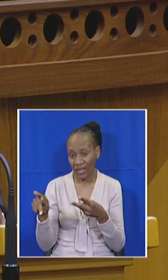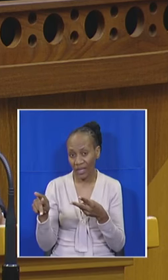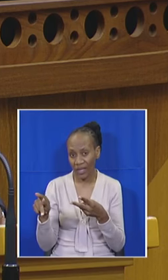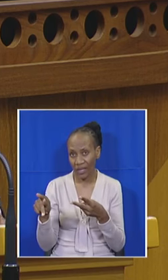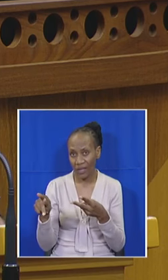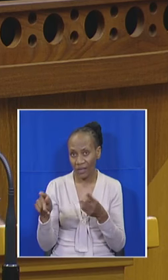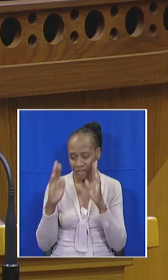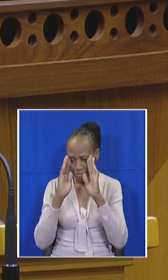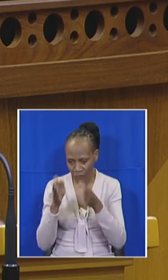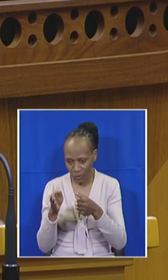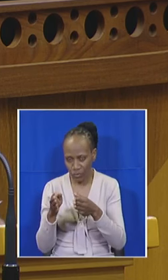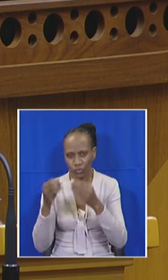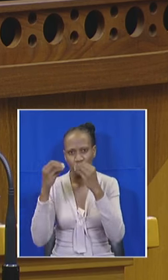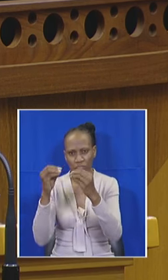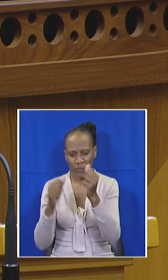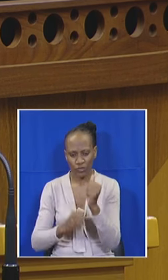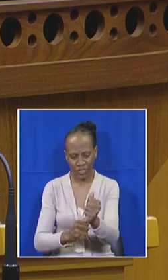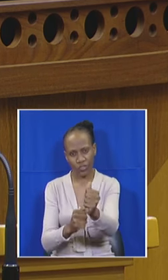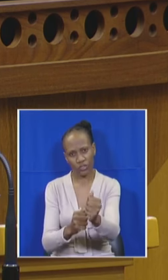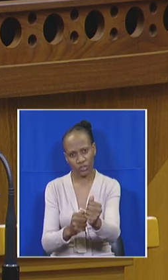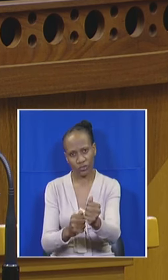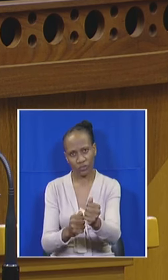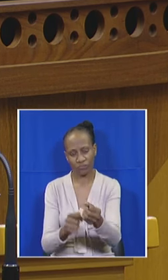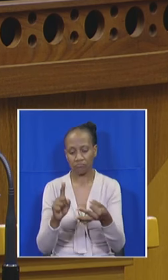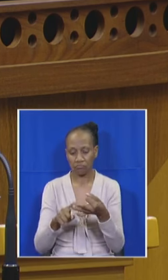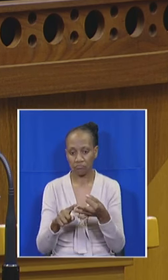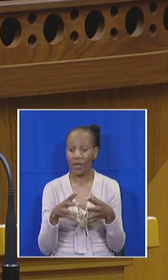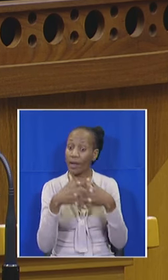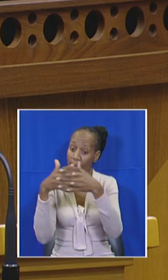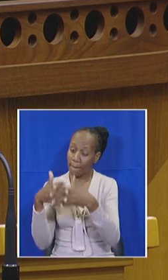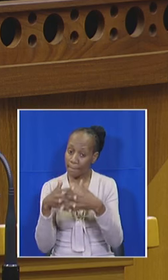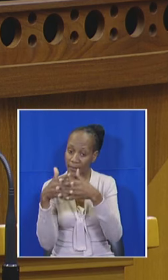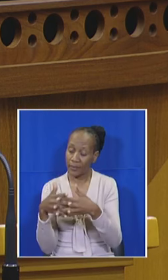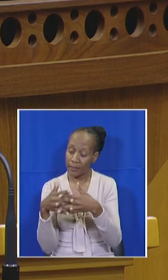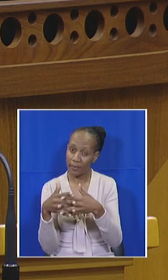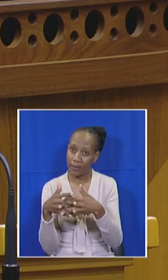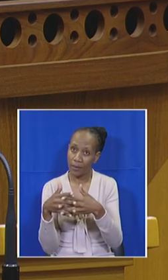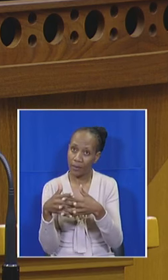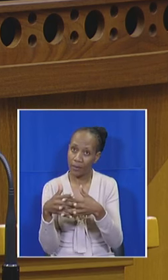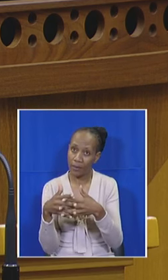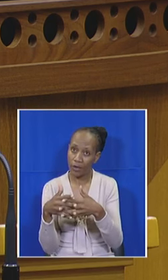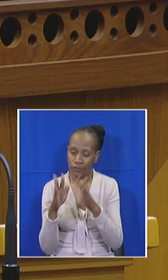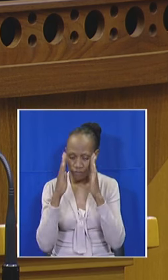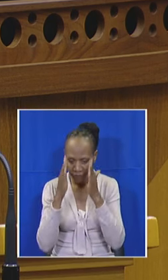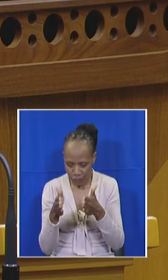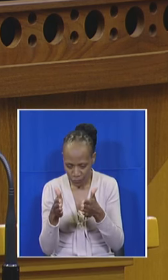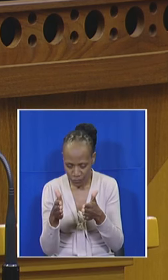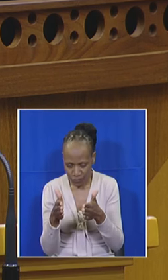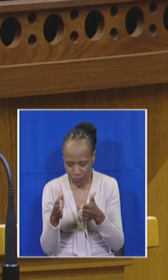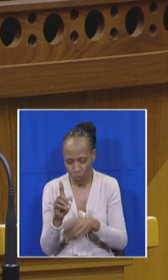in industrial strategy, and the United States' drive to